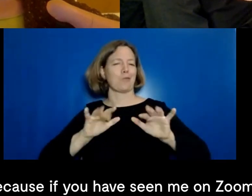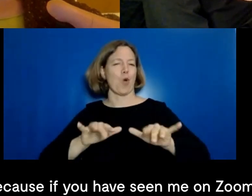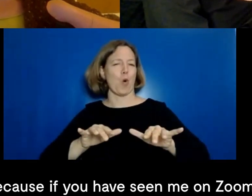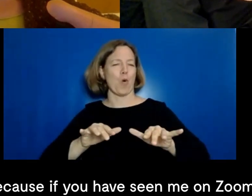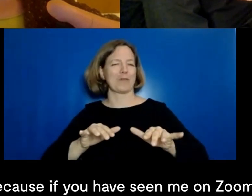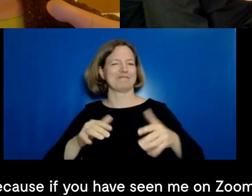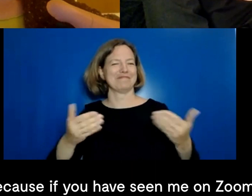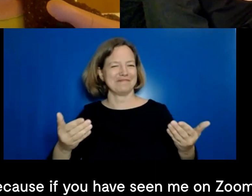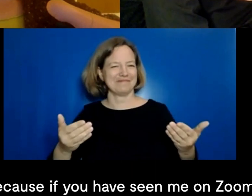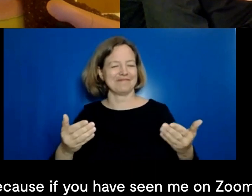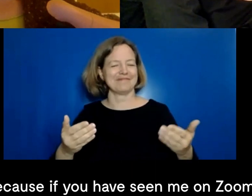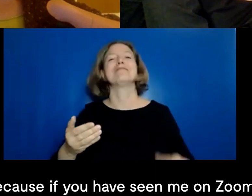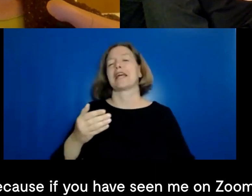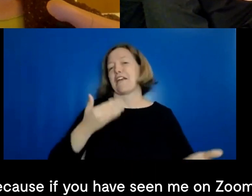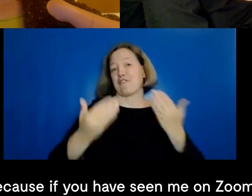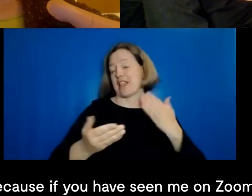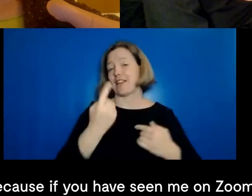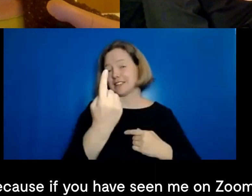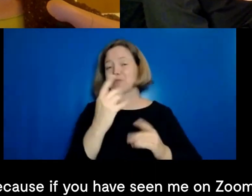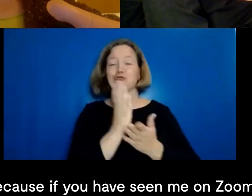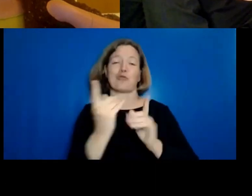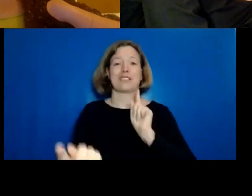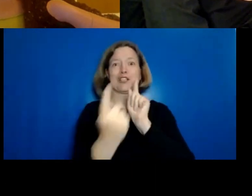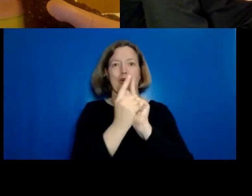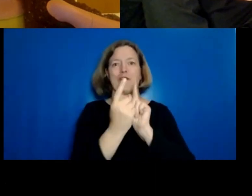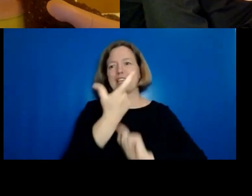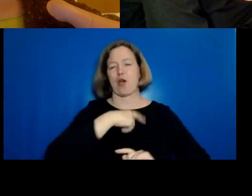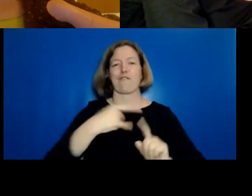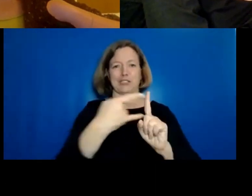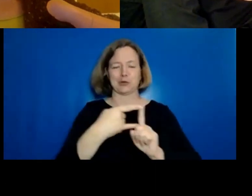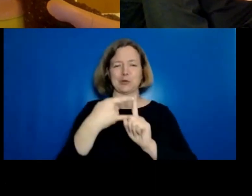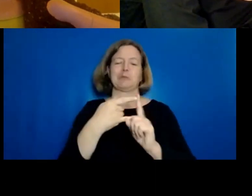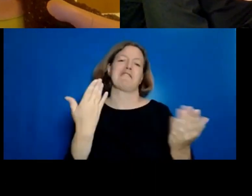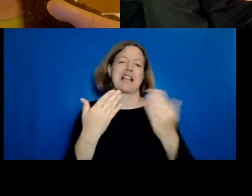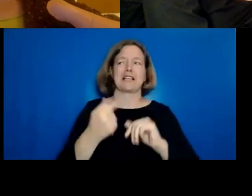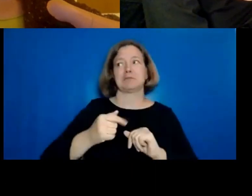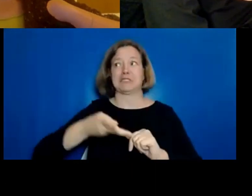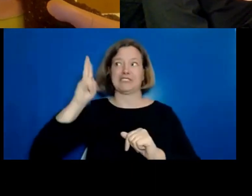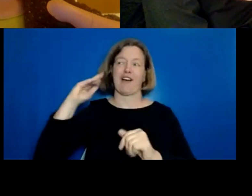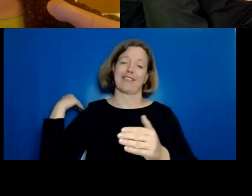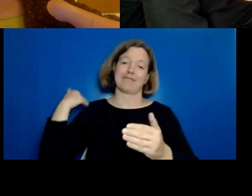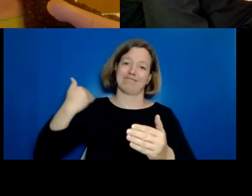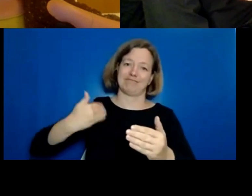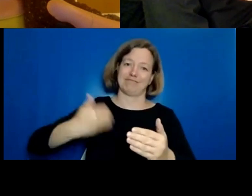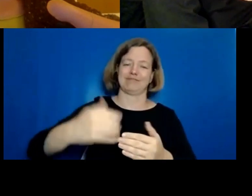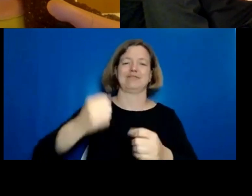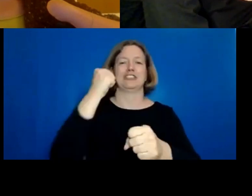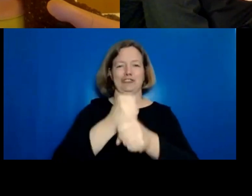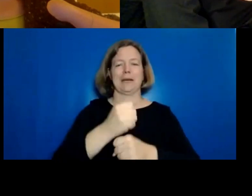seen me on Zoom during the last 2 years, you might have seen me on this bed.